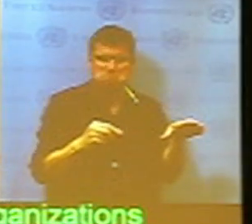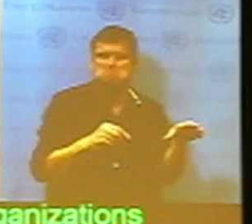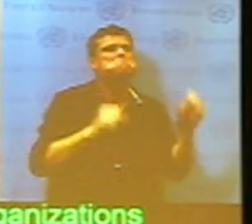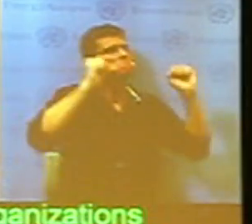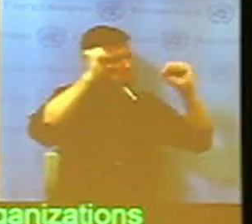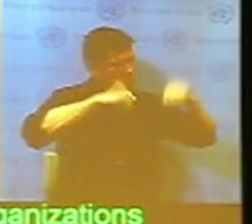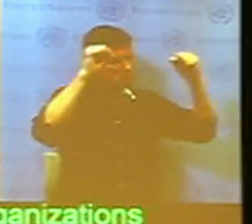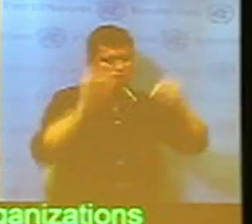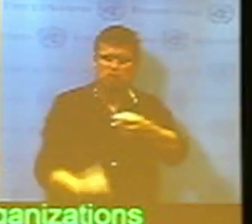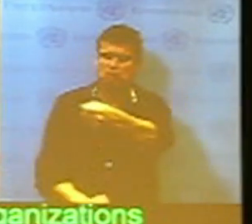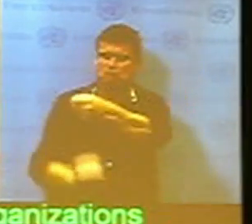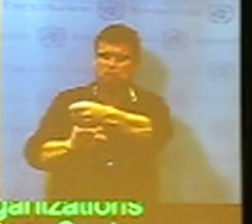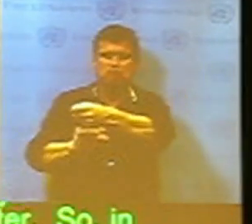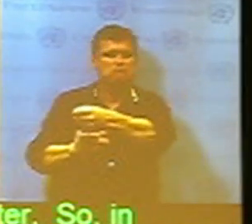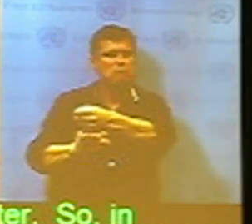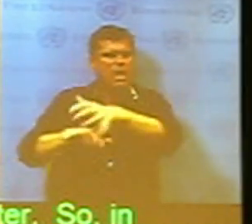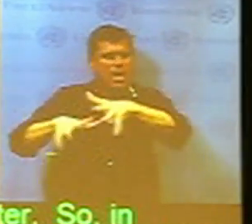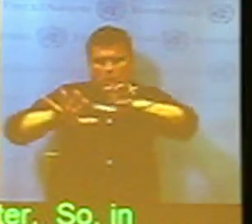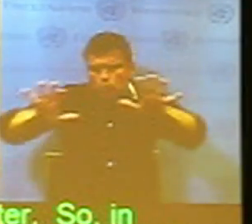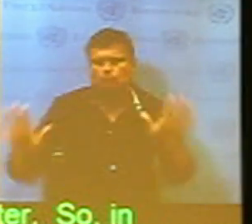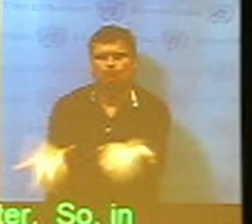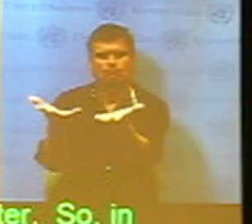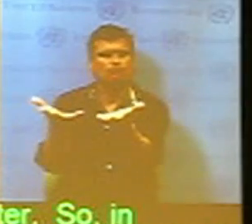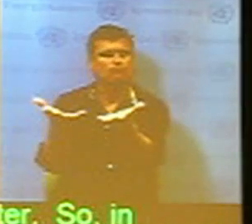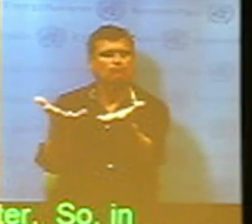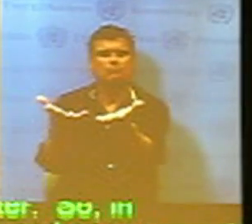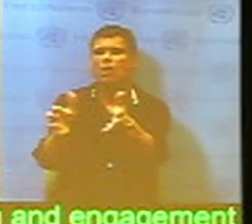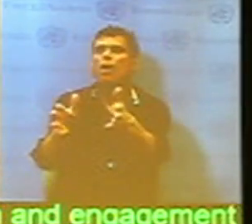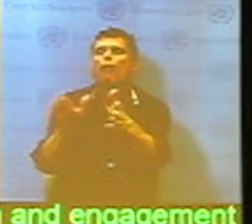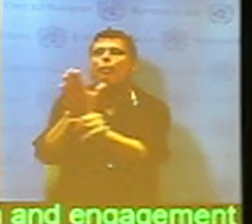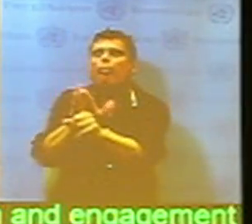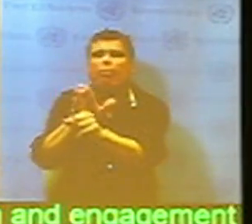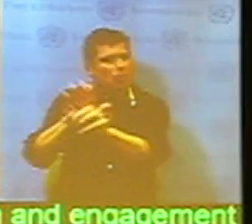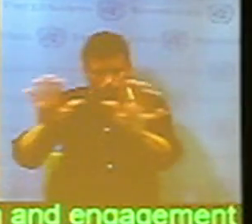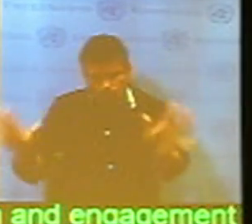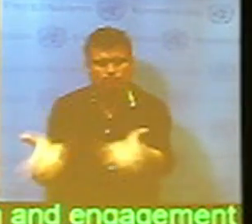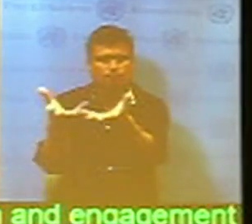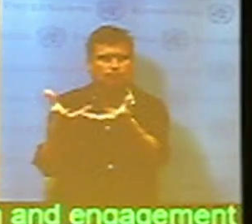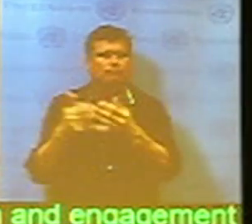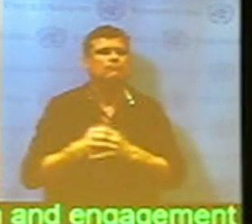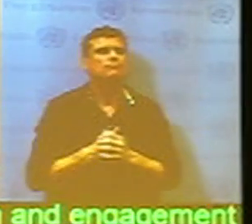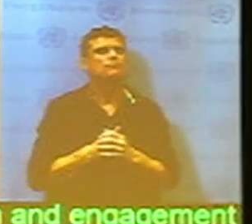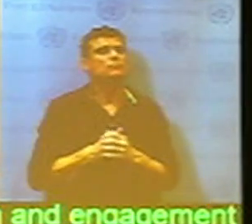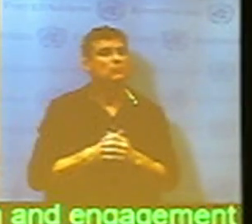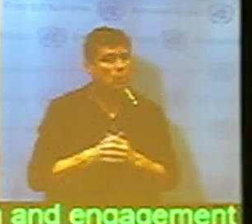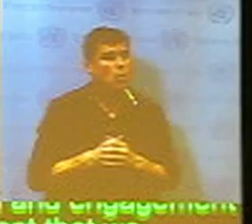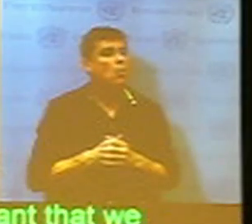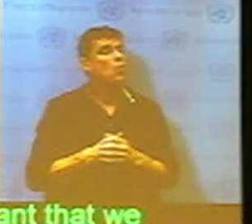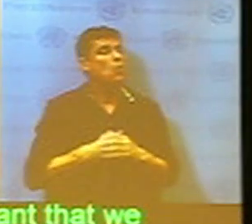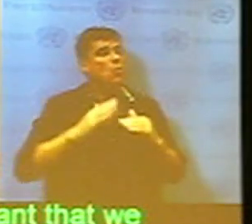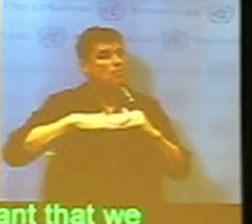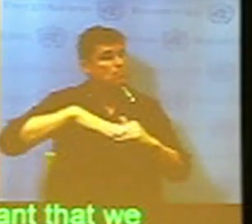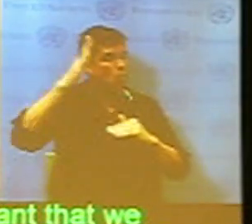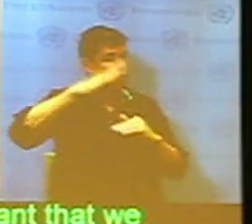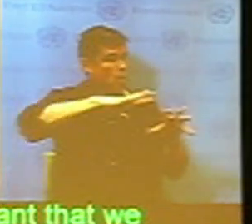this issue, it's now important that we continue to encourage more states and other stakeholders to endorse the Charter and to